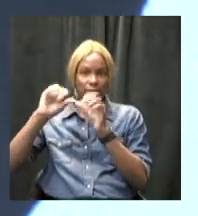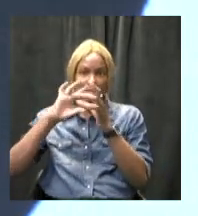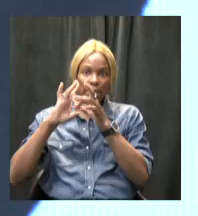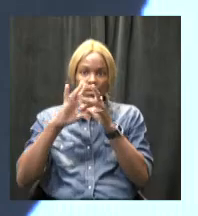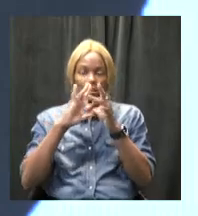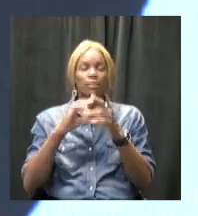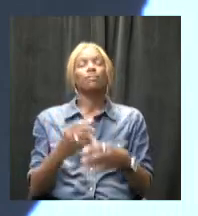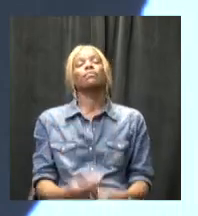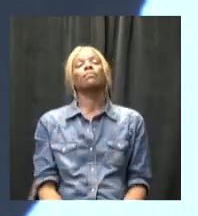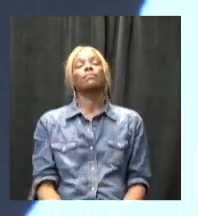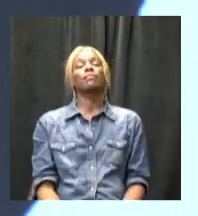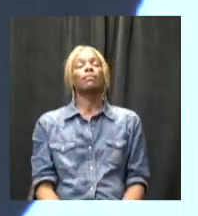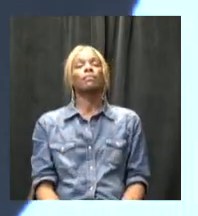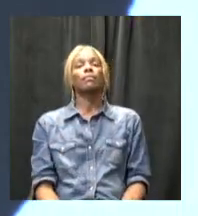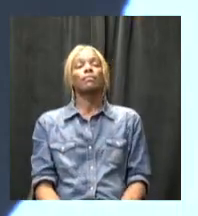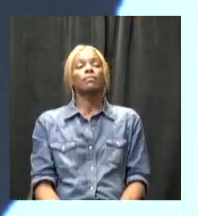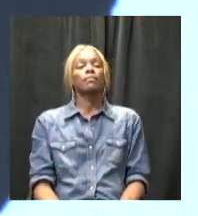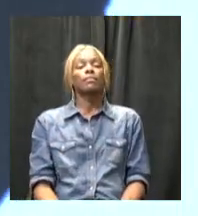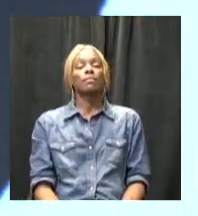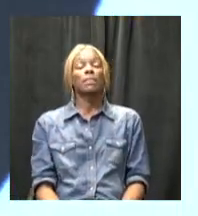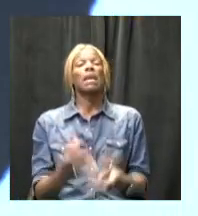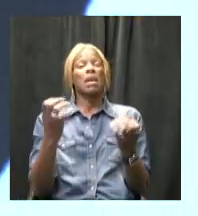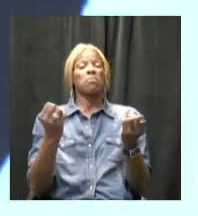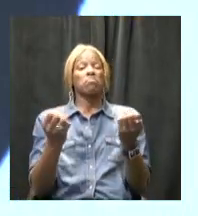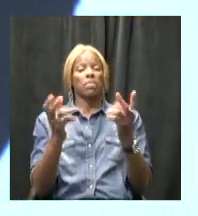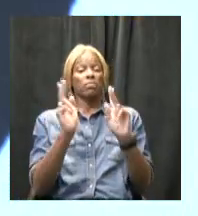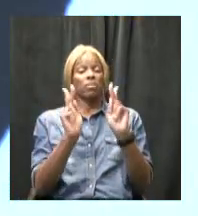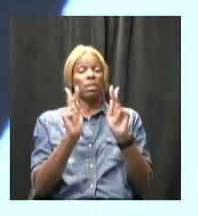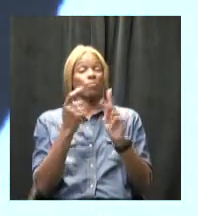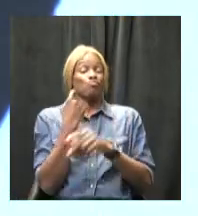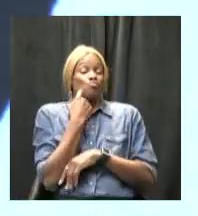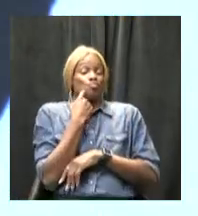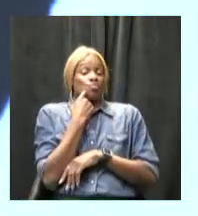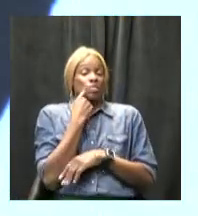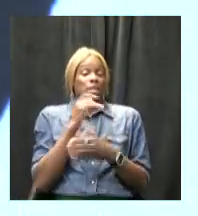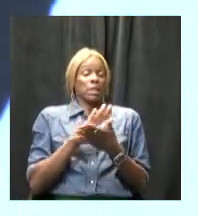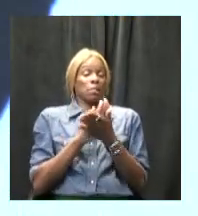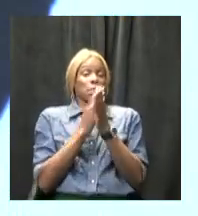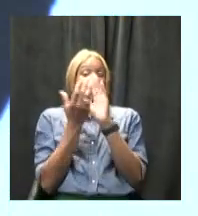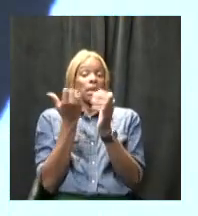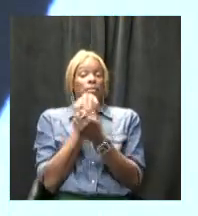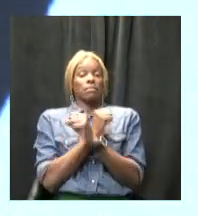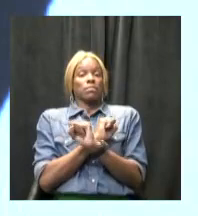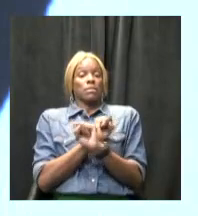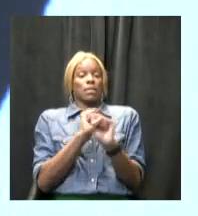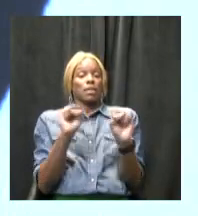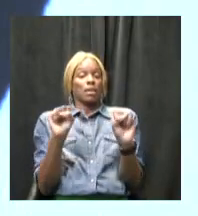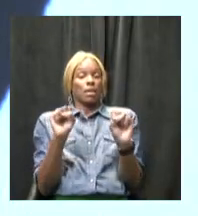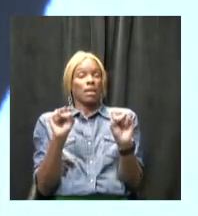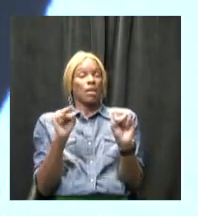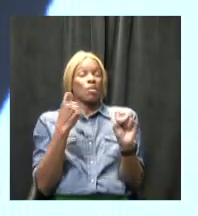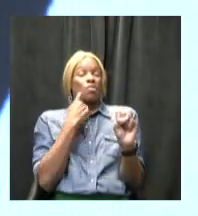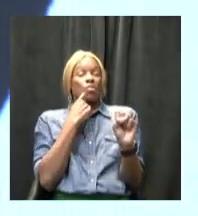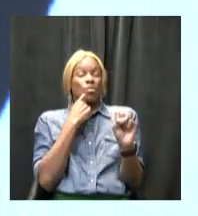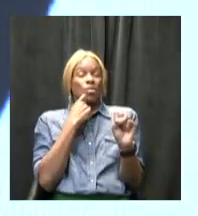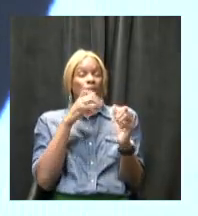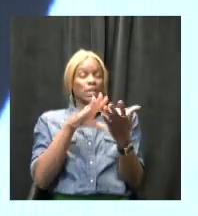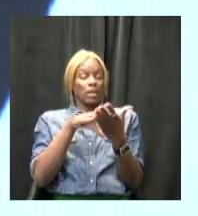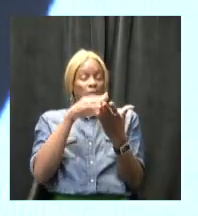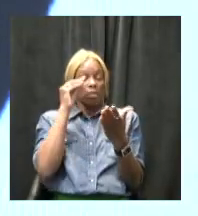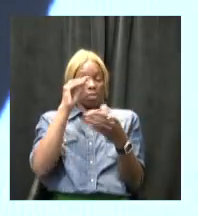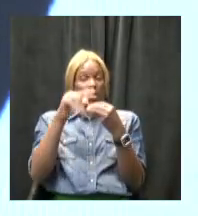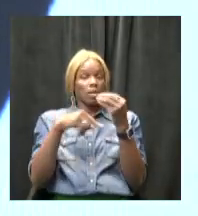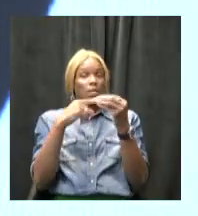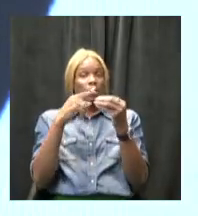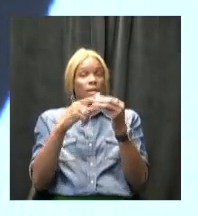text, many of these people have just gotten saved. I mean, they just come to know Lord Jesus Christ, the Lord and Savior. Matter of fact,